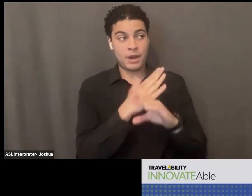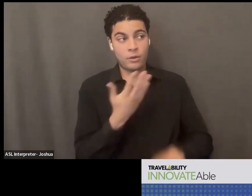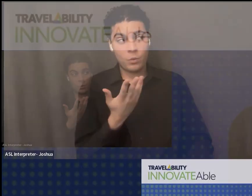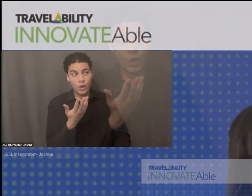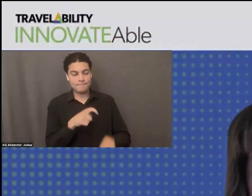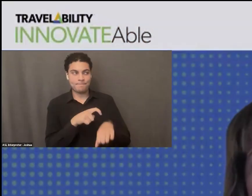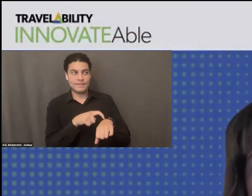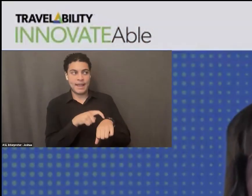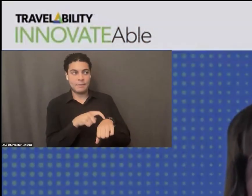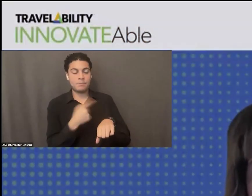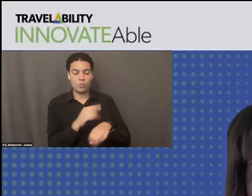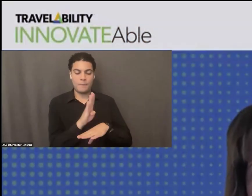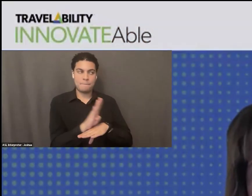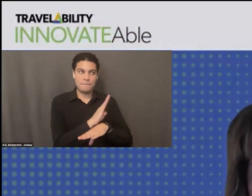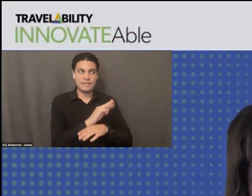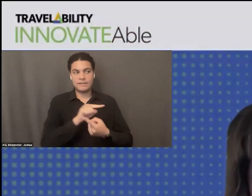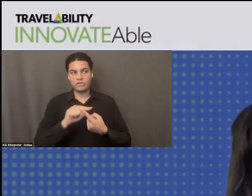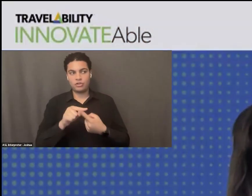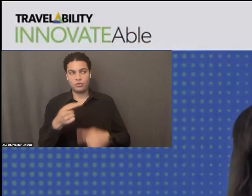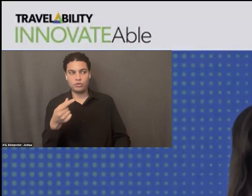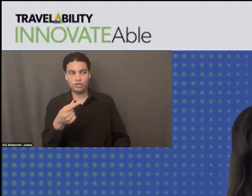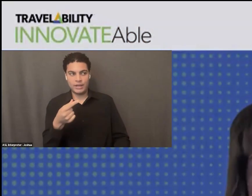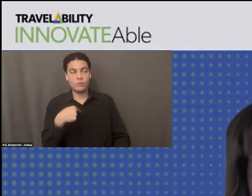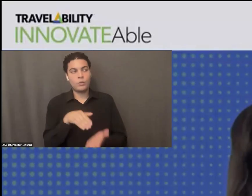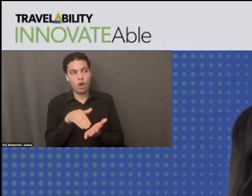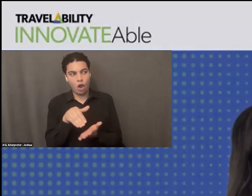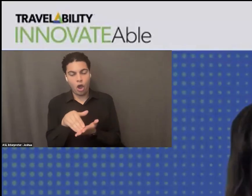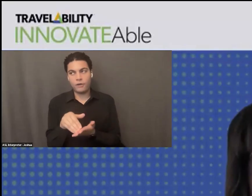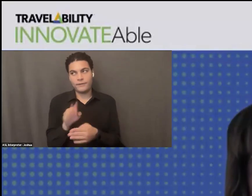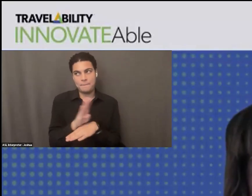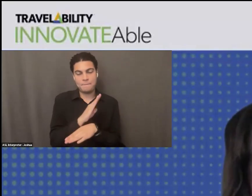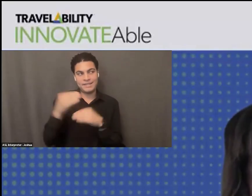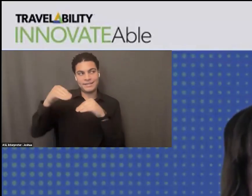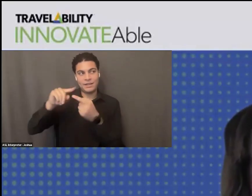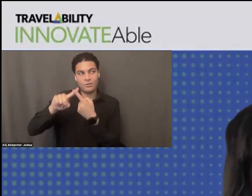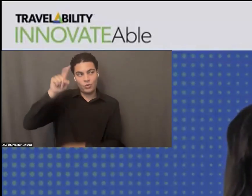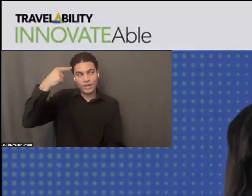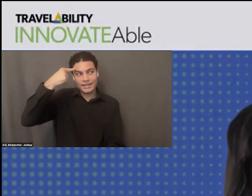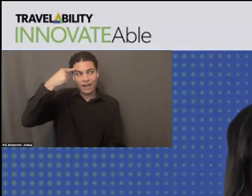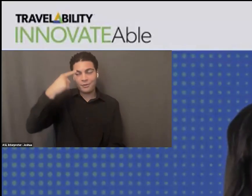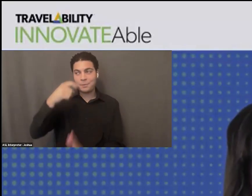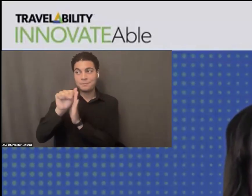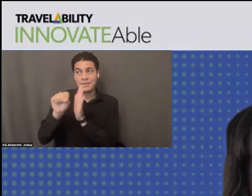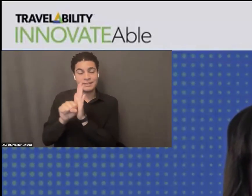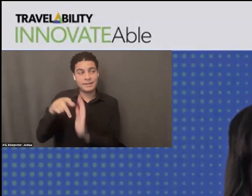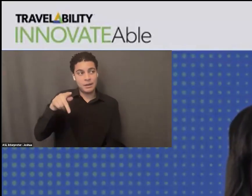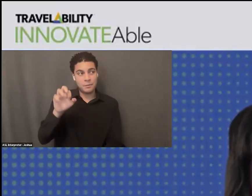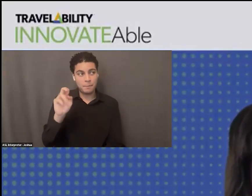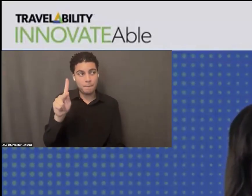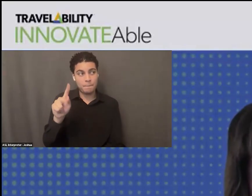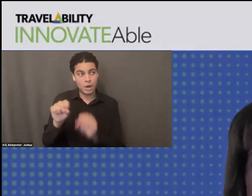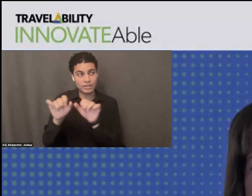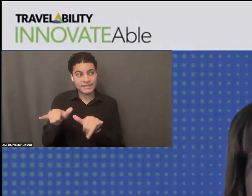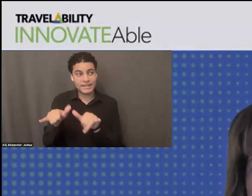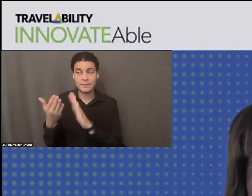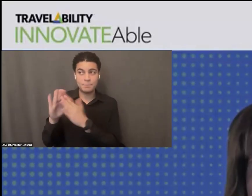are a B2G, you know, we deal with mostly with municipalities, governments, state park systems.